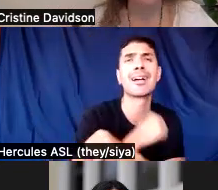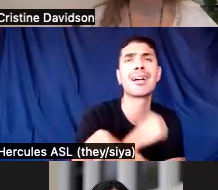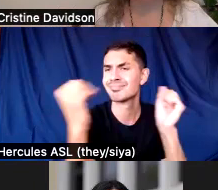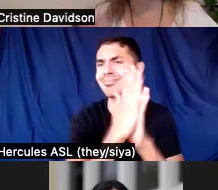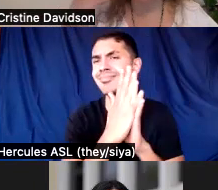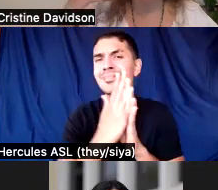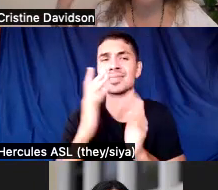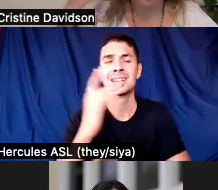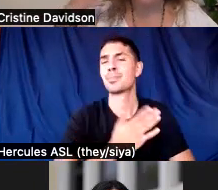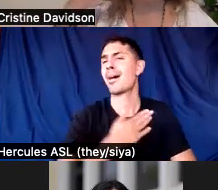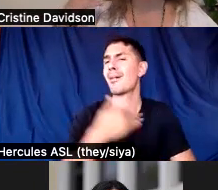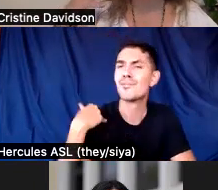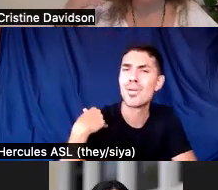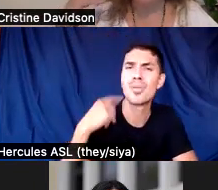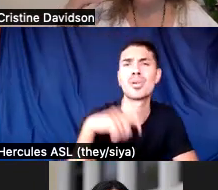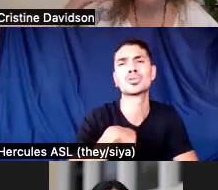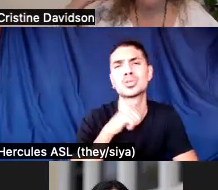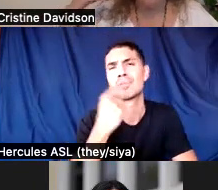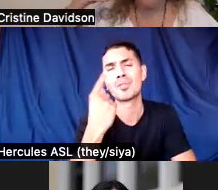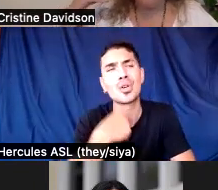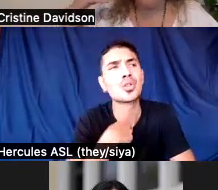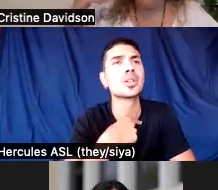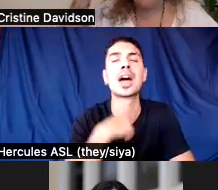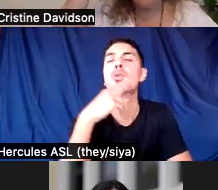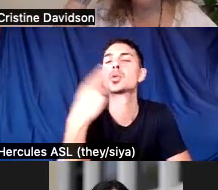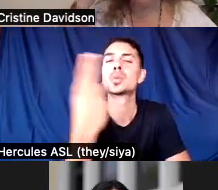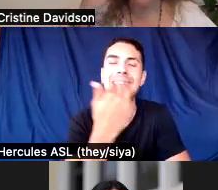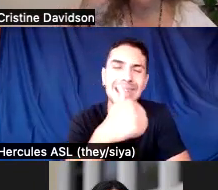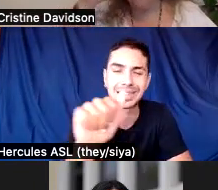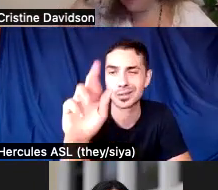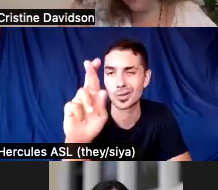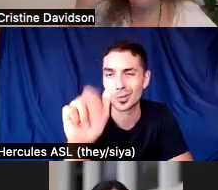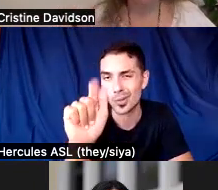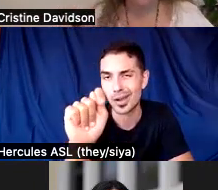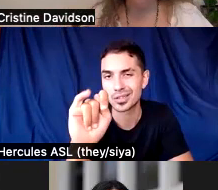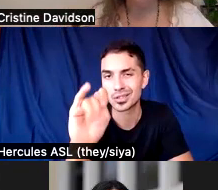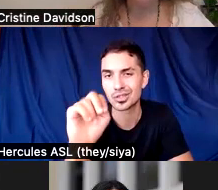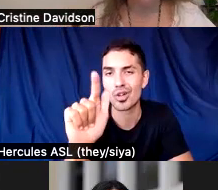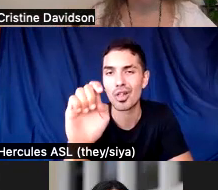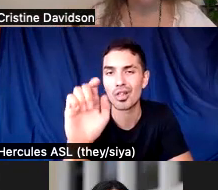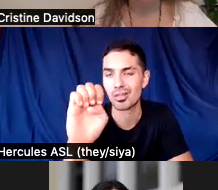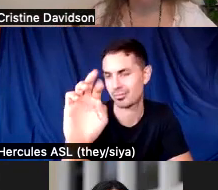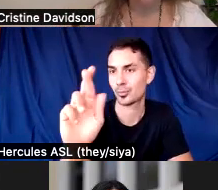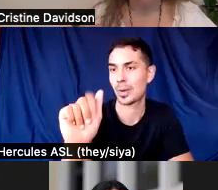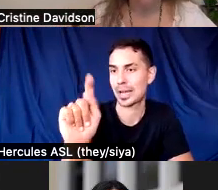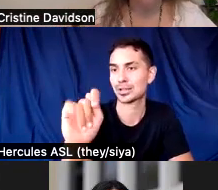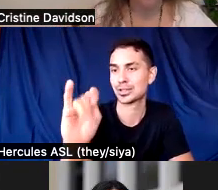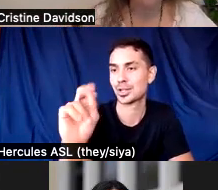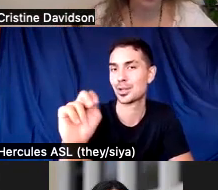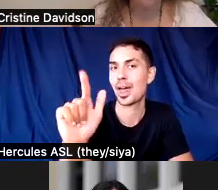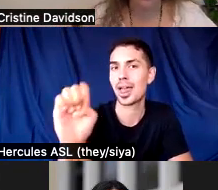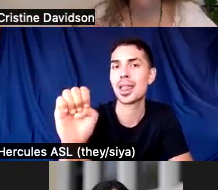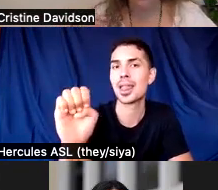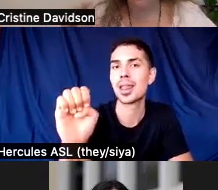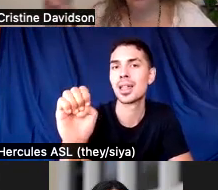first place. I'll use any kind of rationalization in my head because my spirit is trying to figure it out, right? And what we're